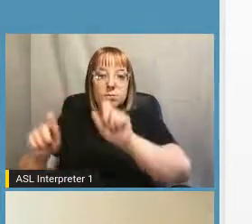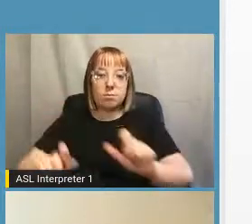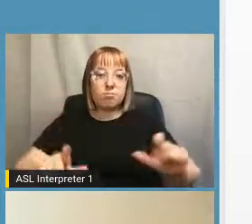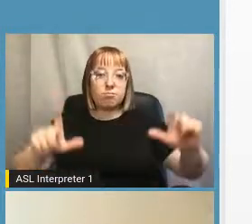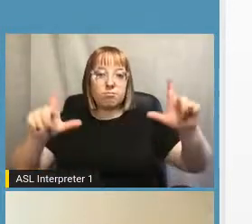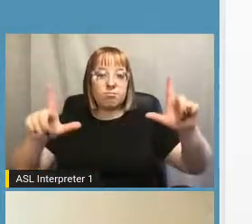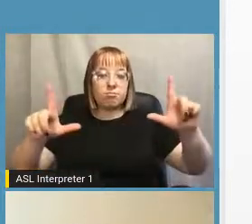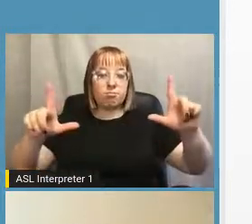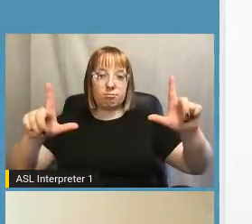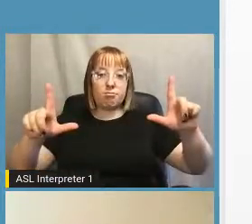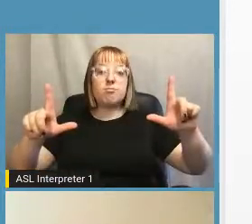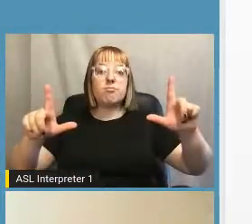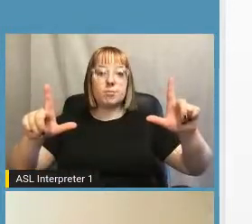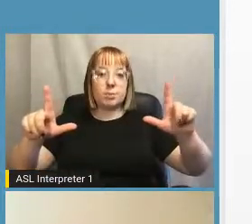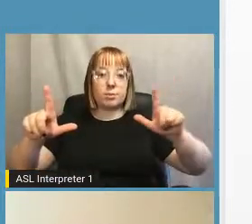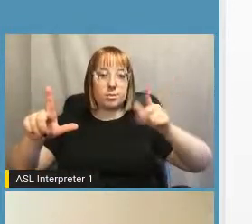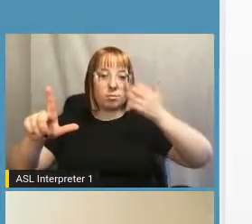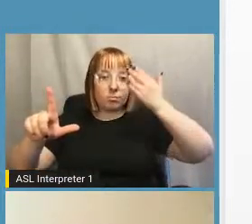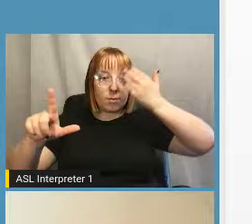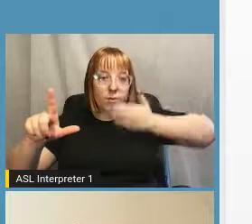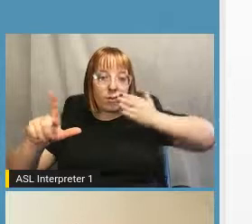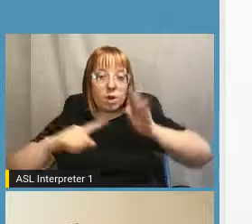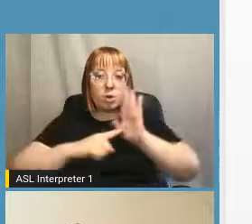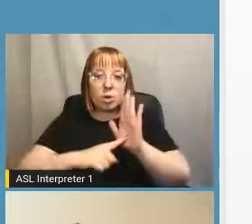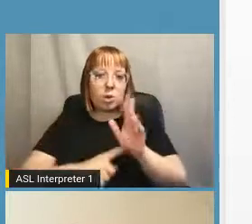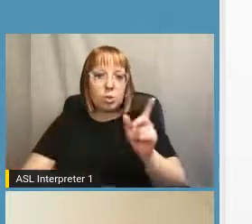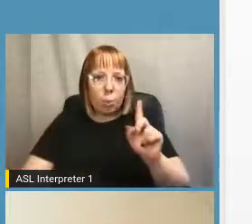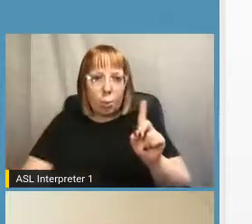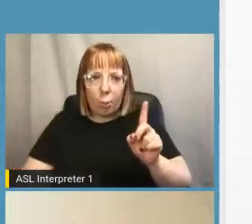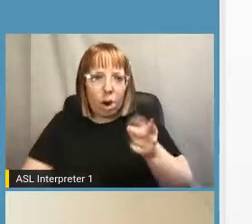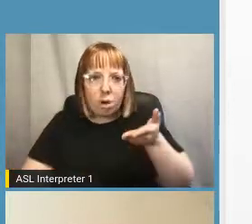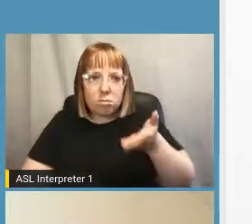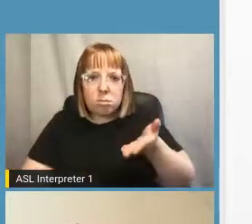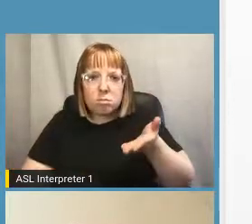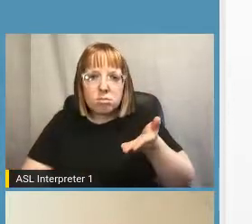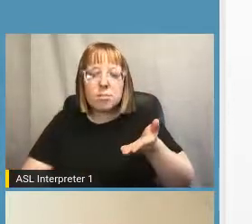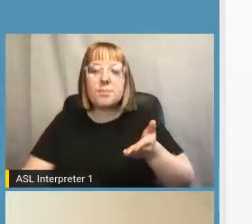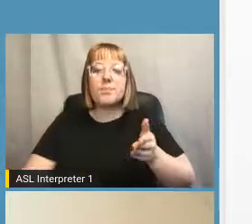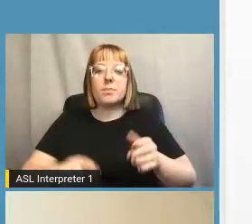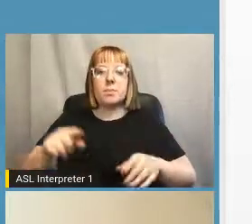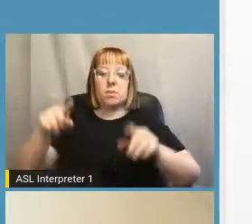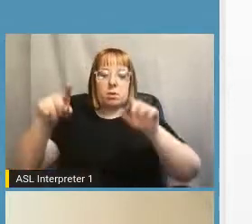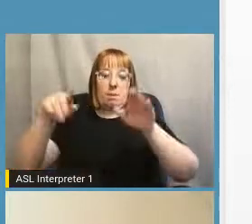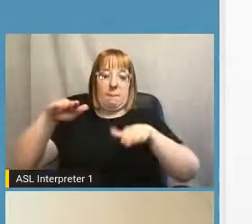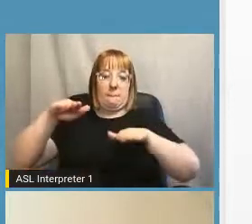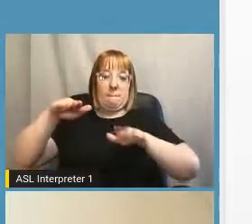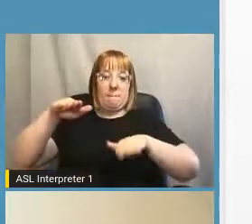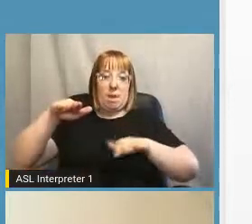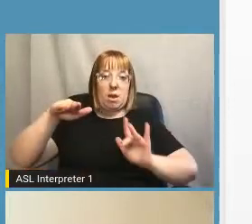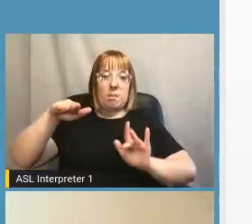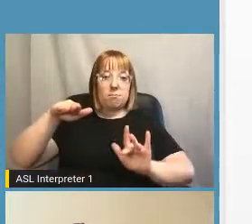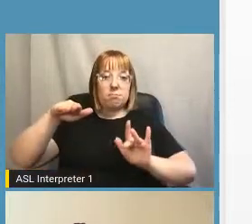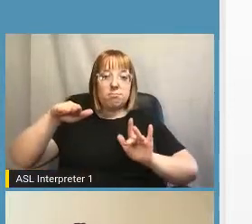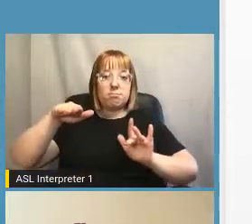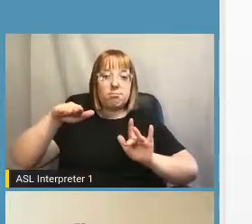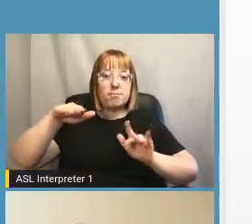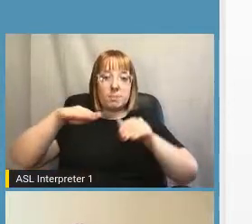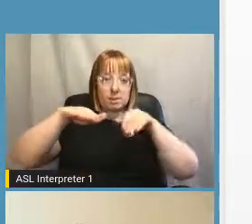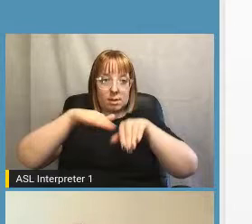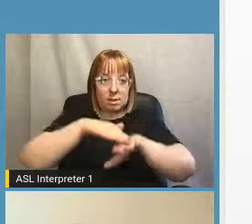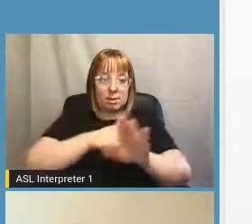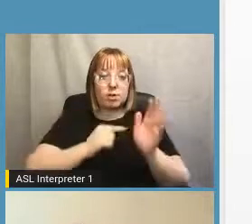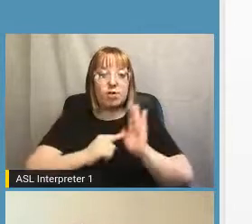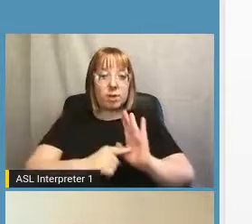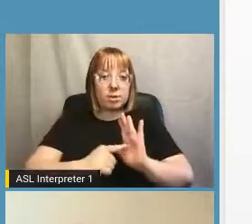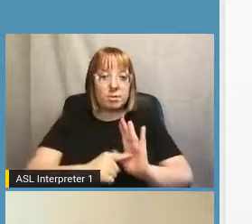placard up front and tells you where you're at. And then there's a button at the bottom that says enter exhibition.